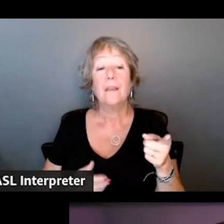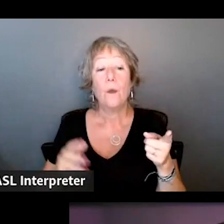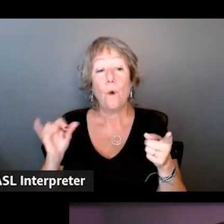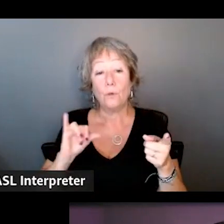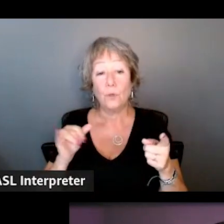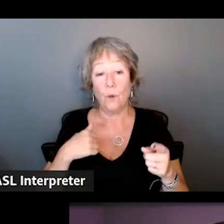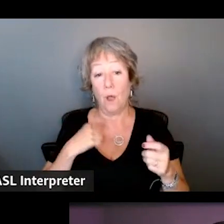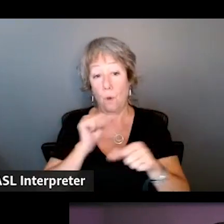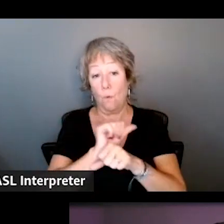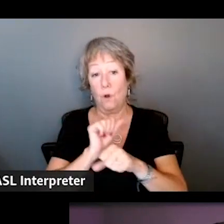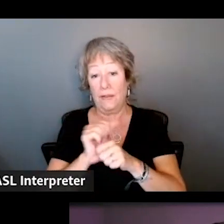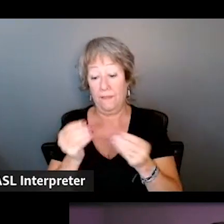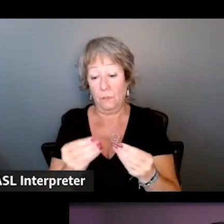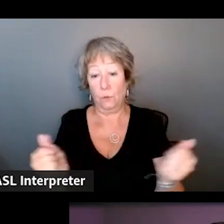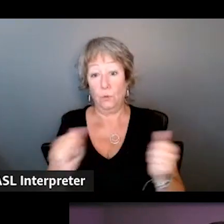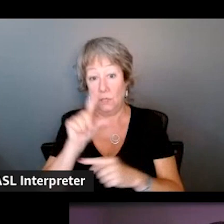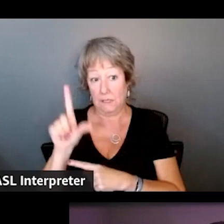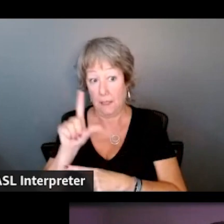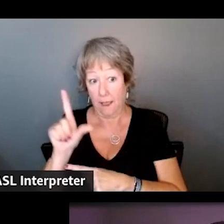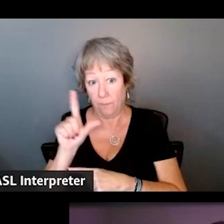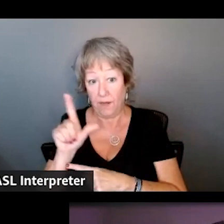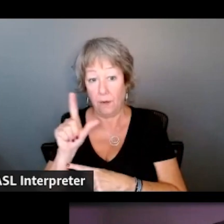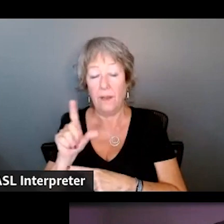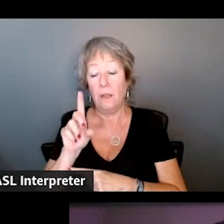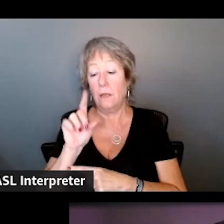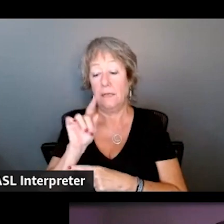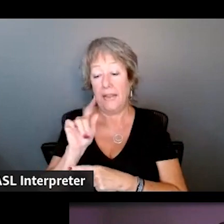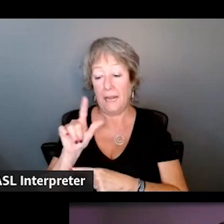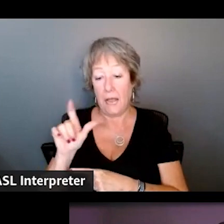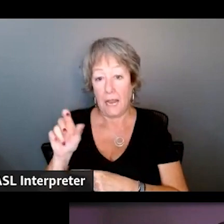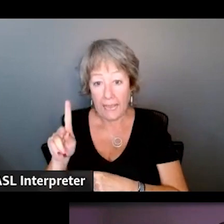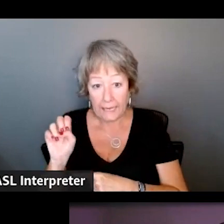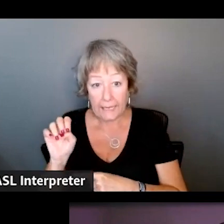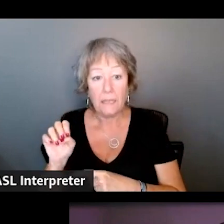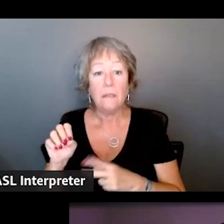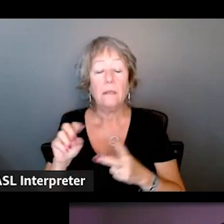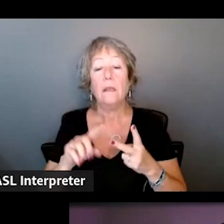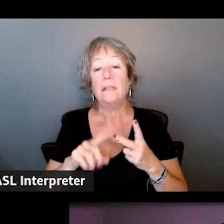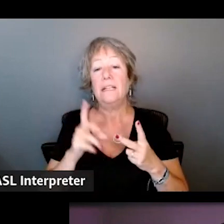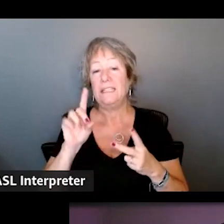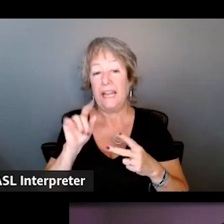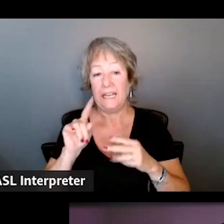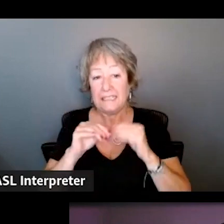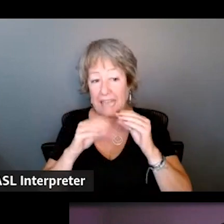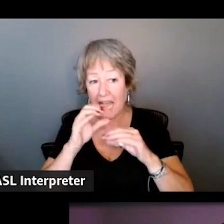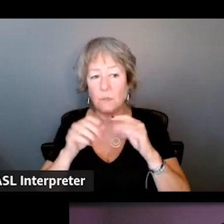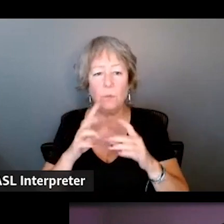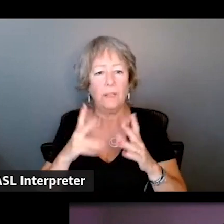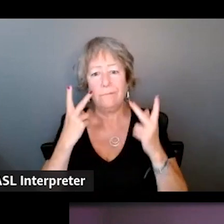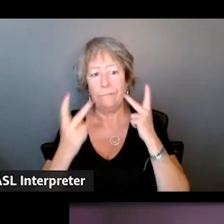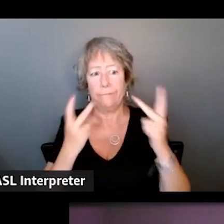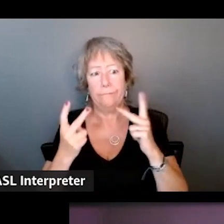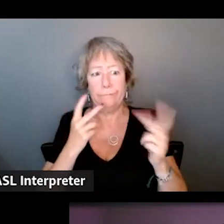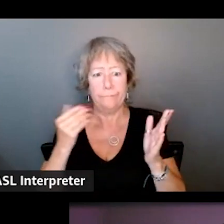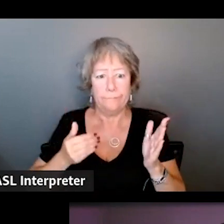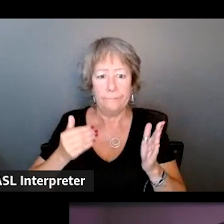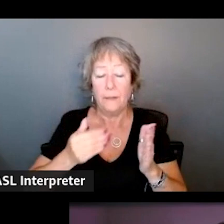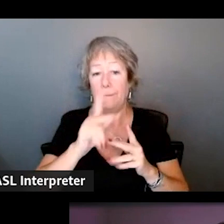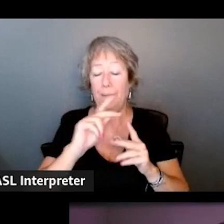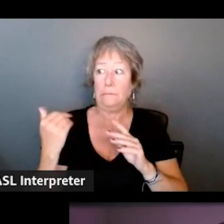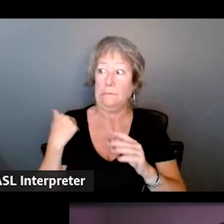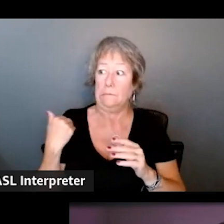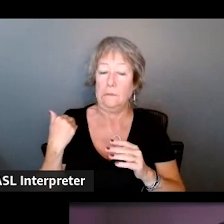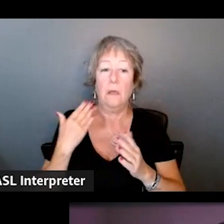works on the solutions library, data lakes and data platforms are something that we come into contact with a lot, and people are asking, hey, what solutions do we have for data